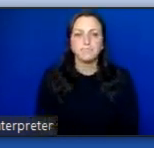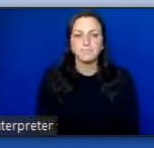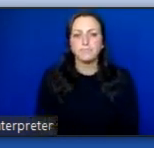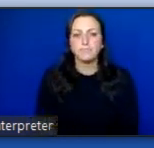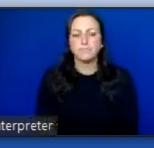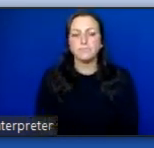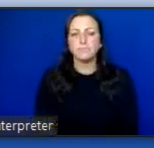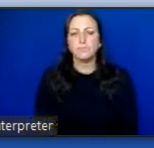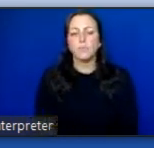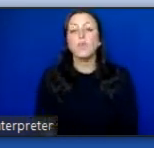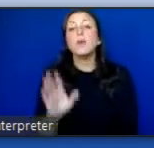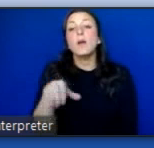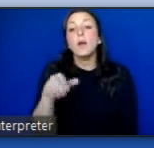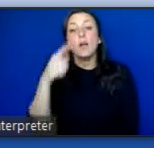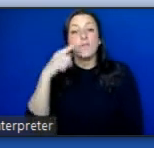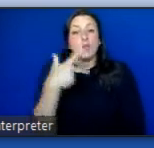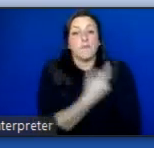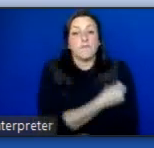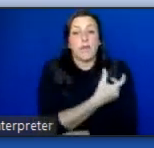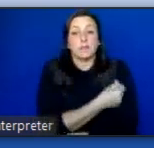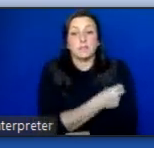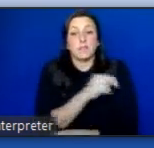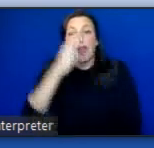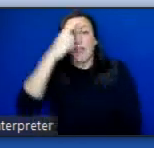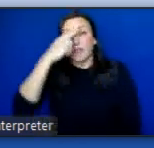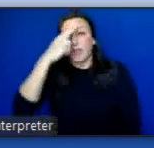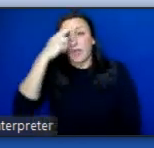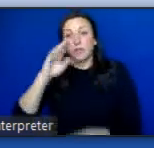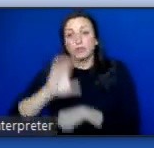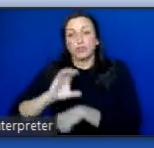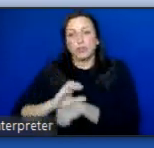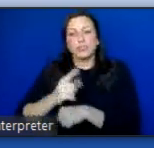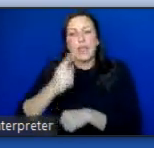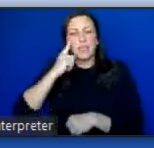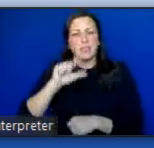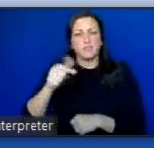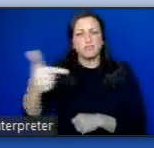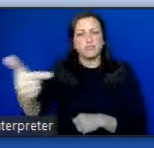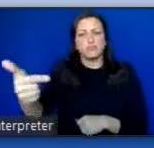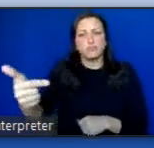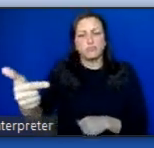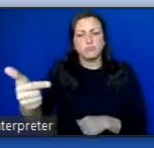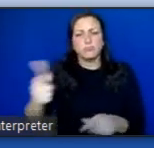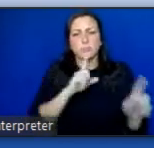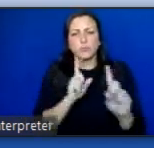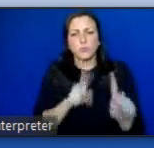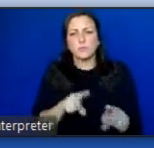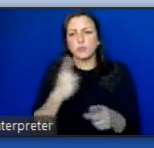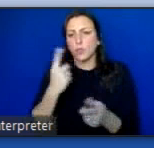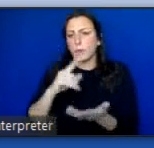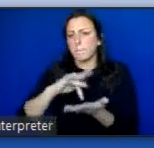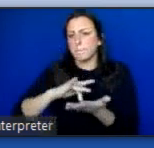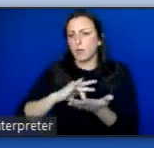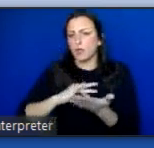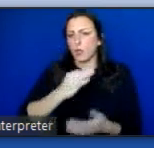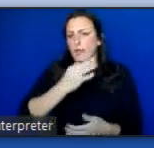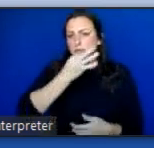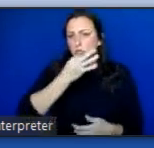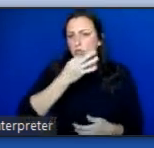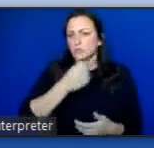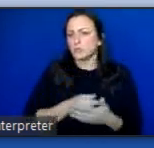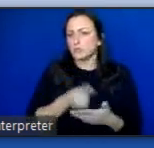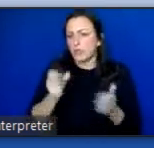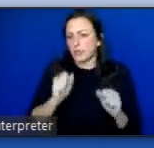And for the vaccine and the Catholic Church, I might turn that over to one of our medical